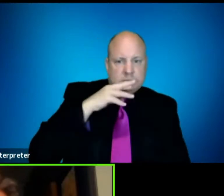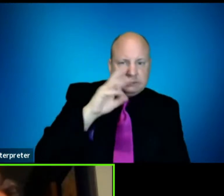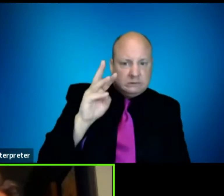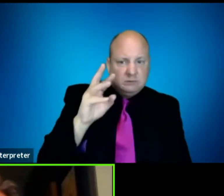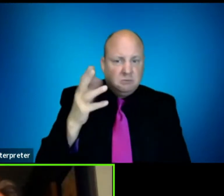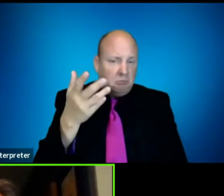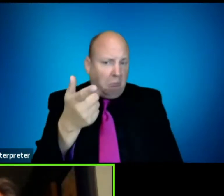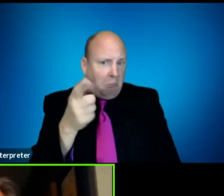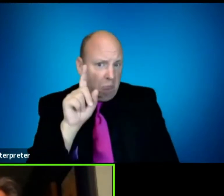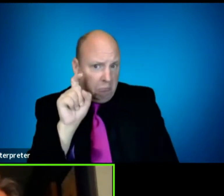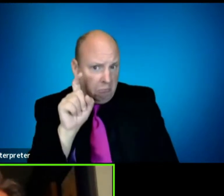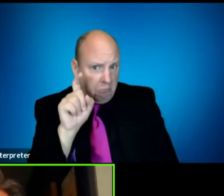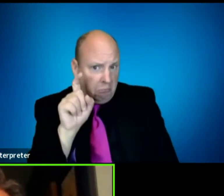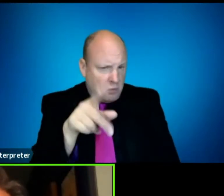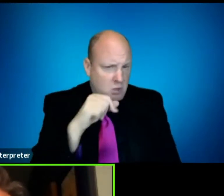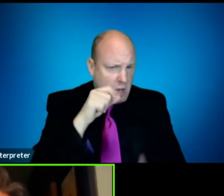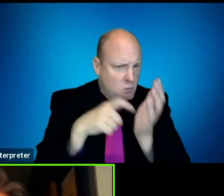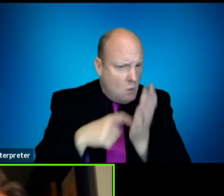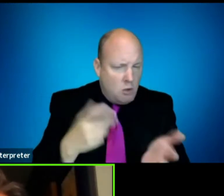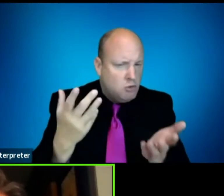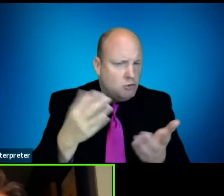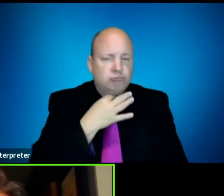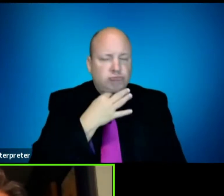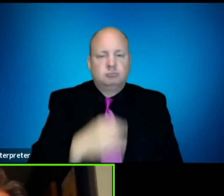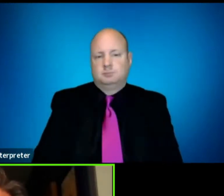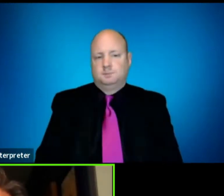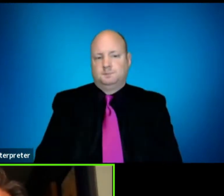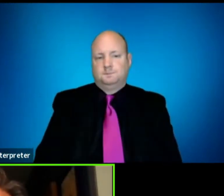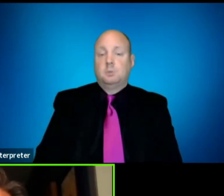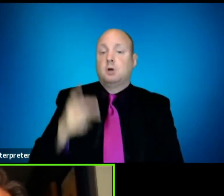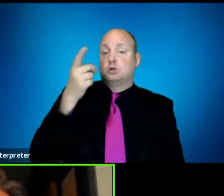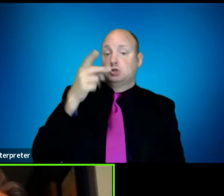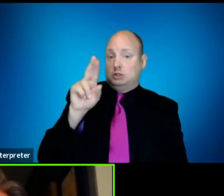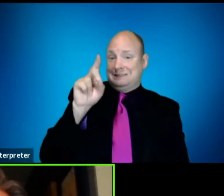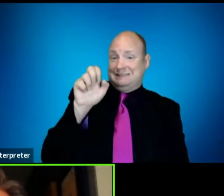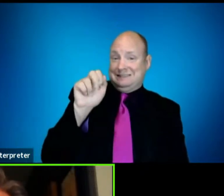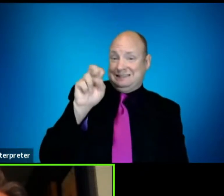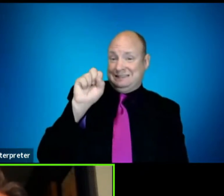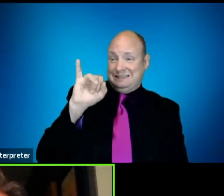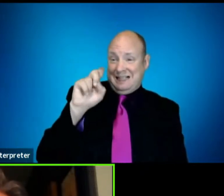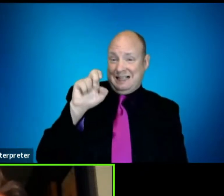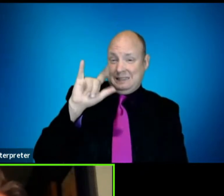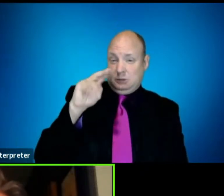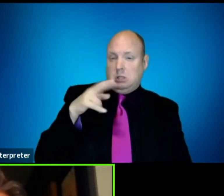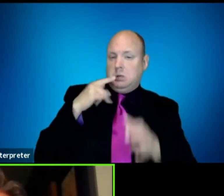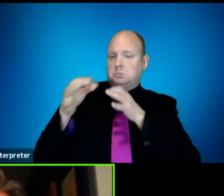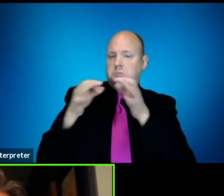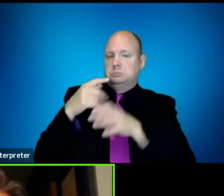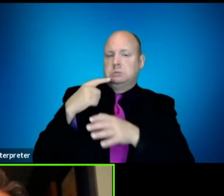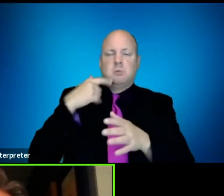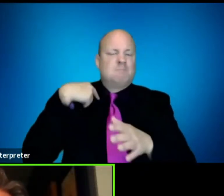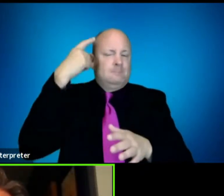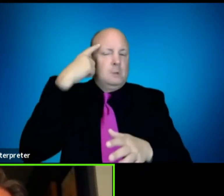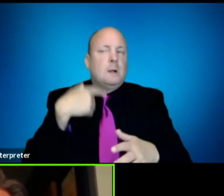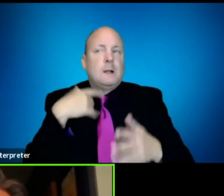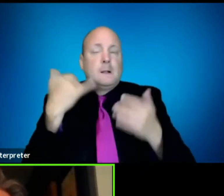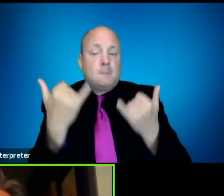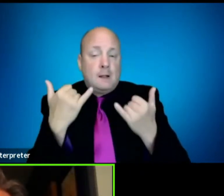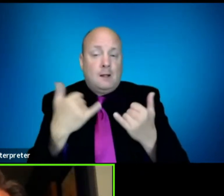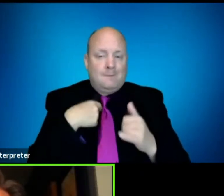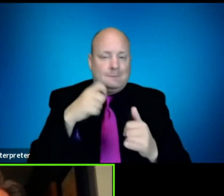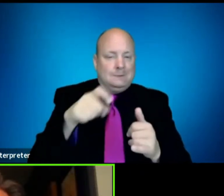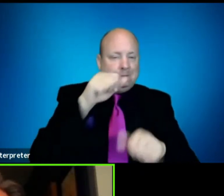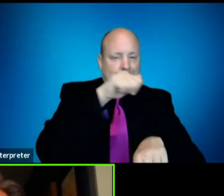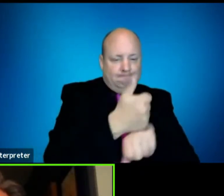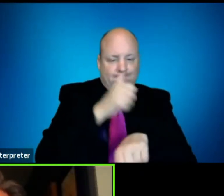Thank you for that question, Lisa. I think, right now we've had vaccination mandates in place in school for